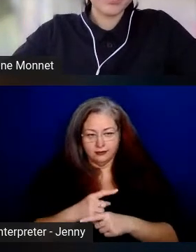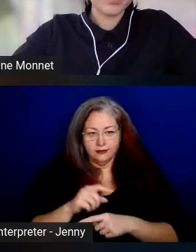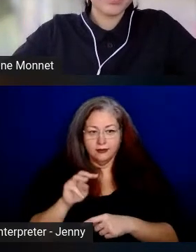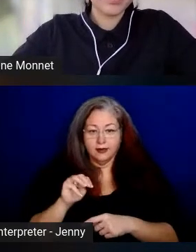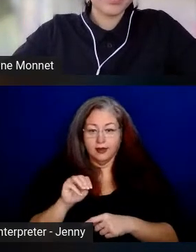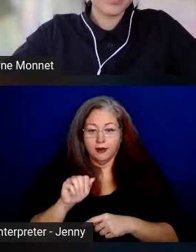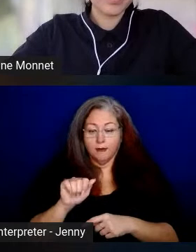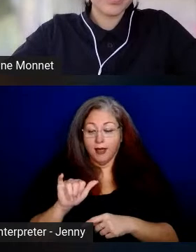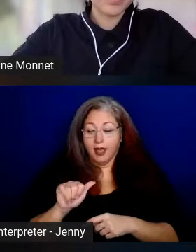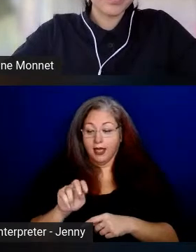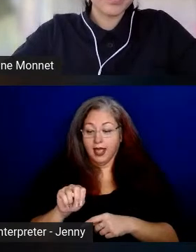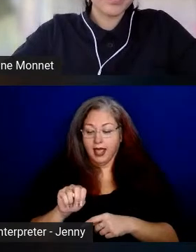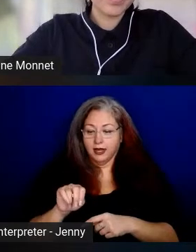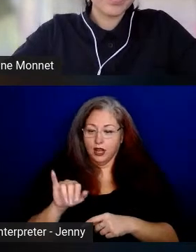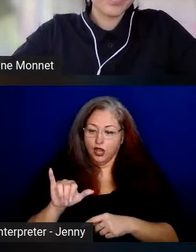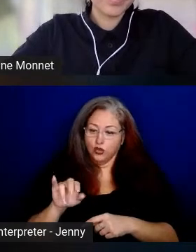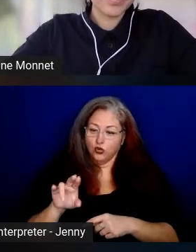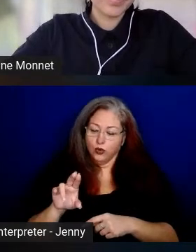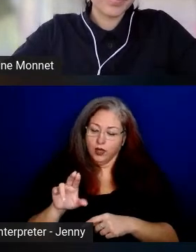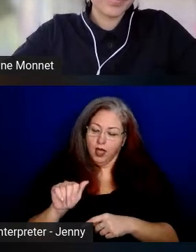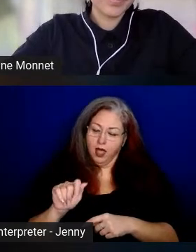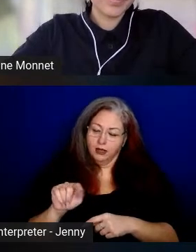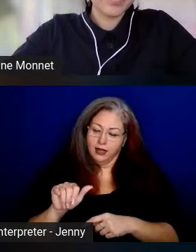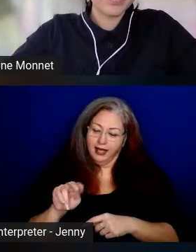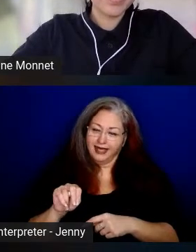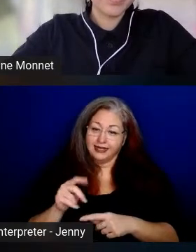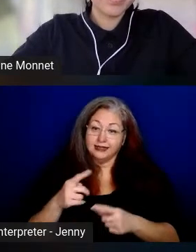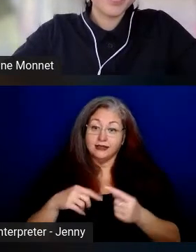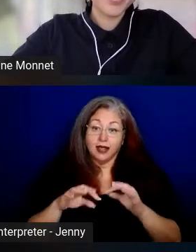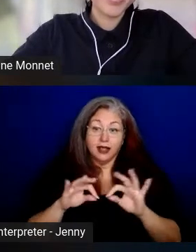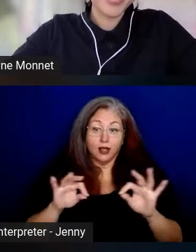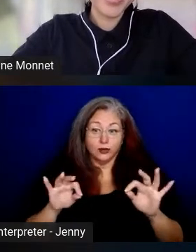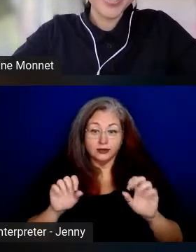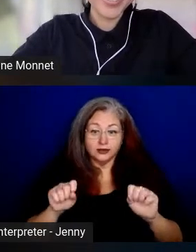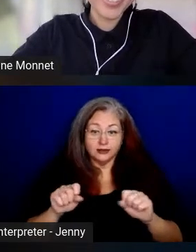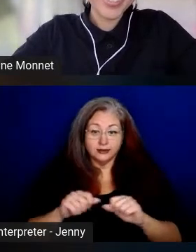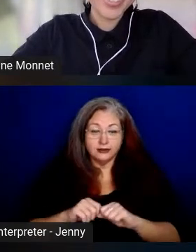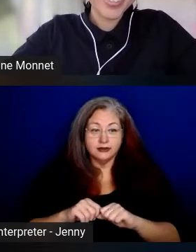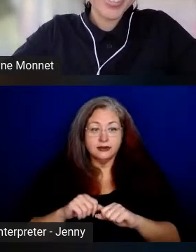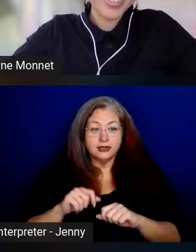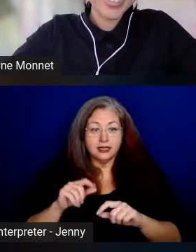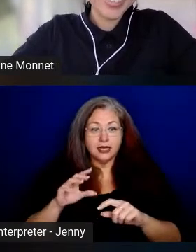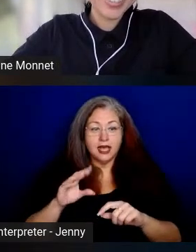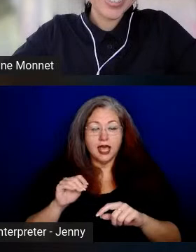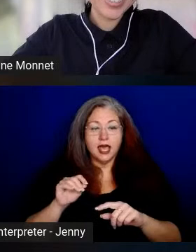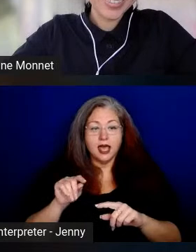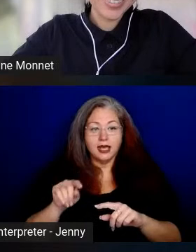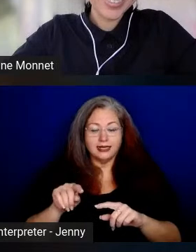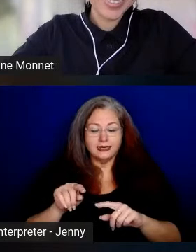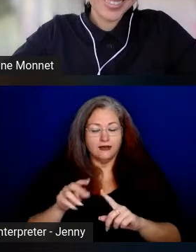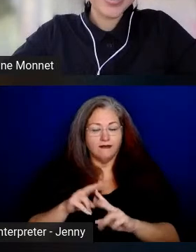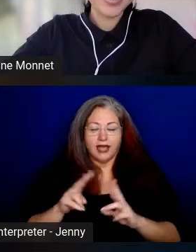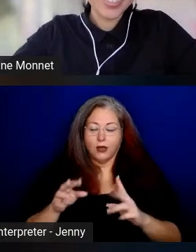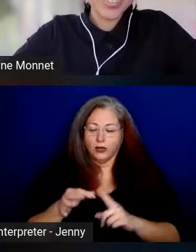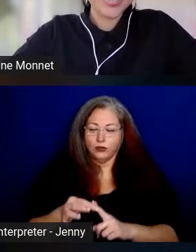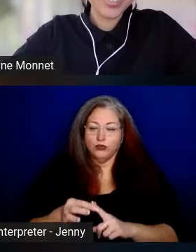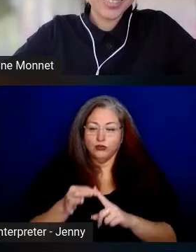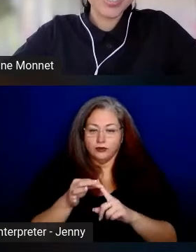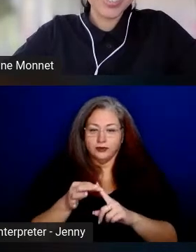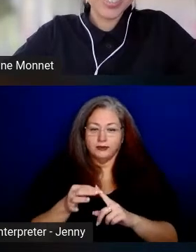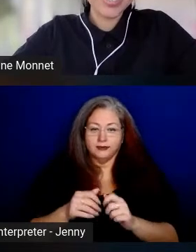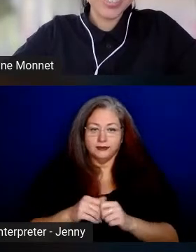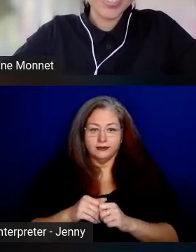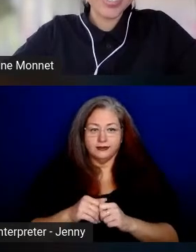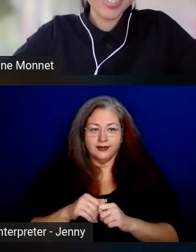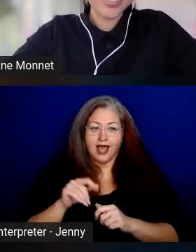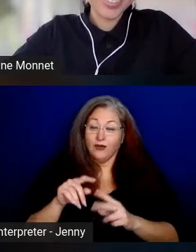Mayan, Yucatecan Mayan sign language. Right. And it is unique. It was